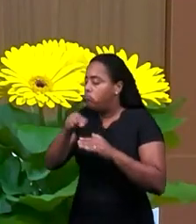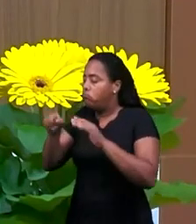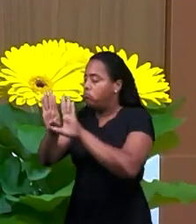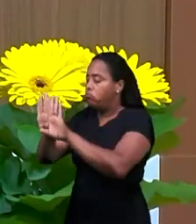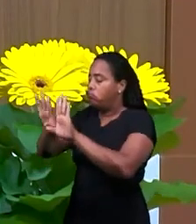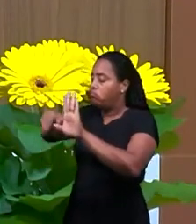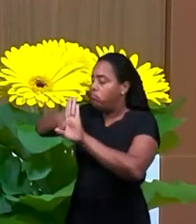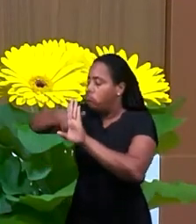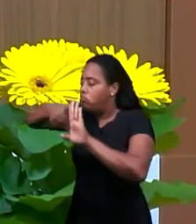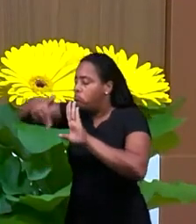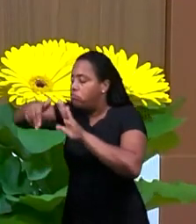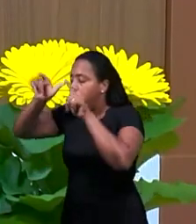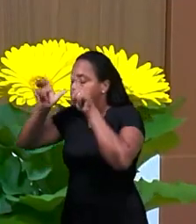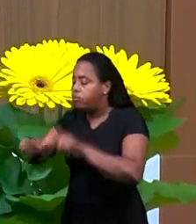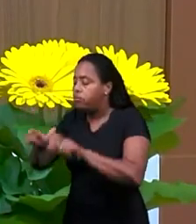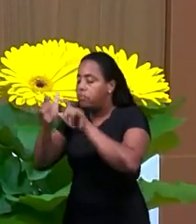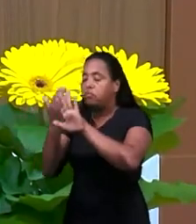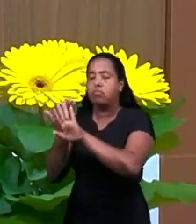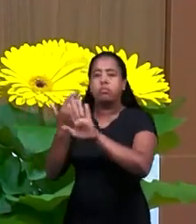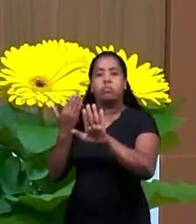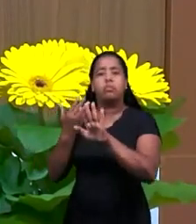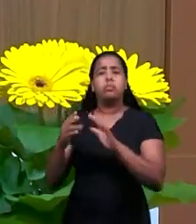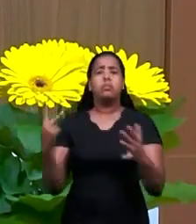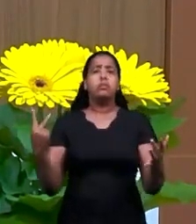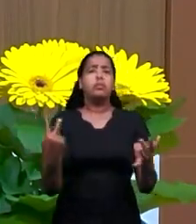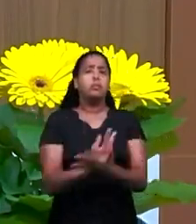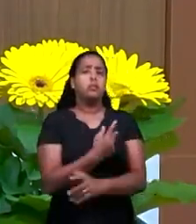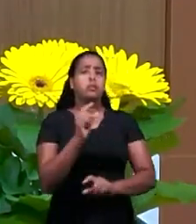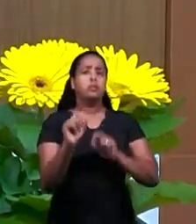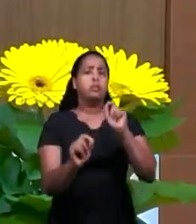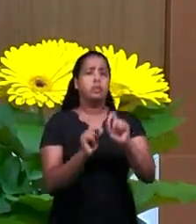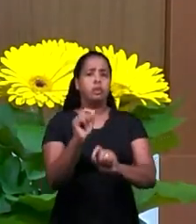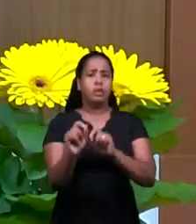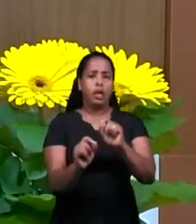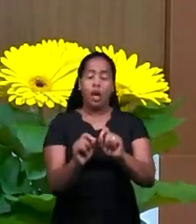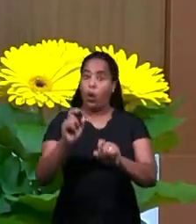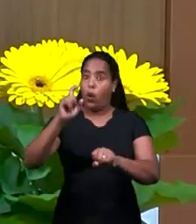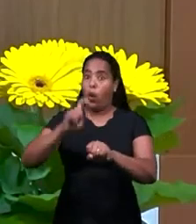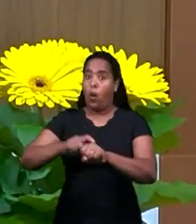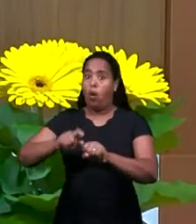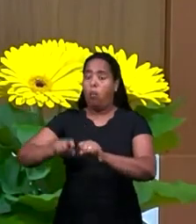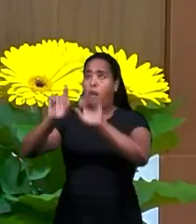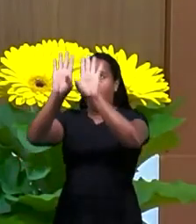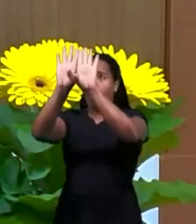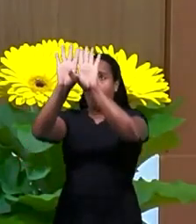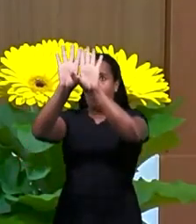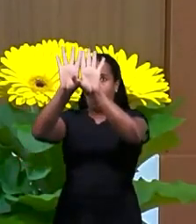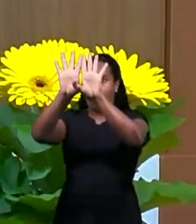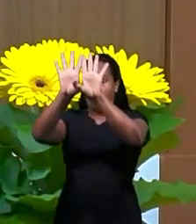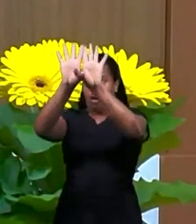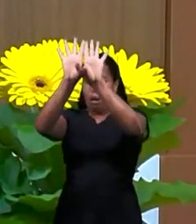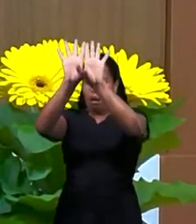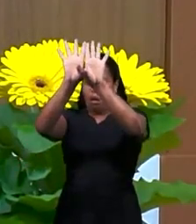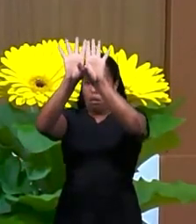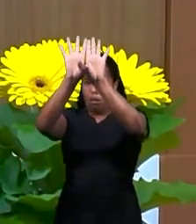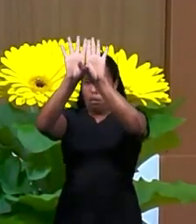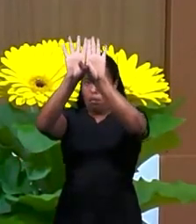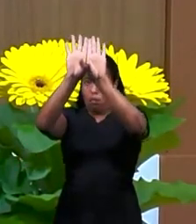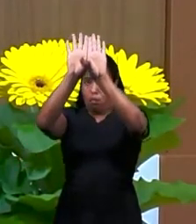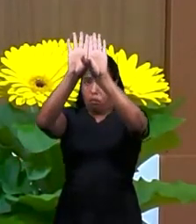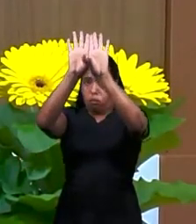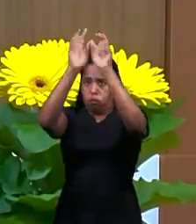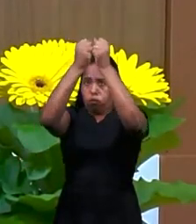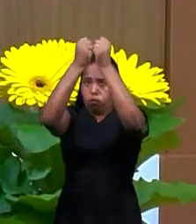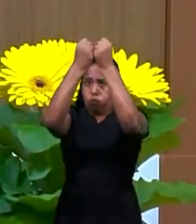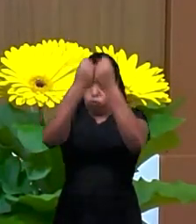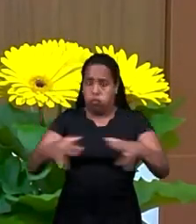word. But an interesting and important thing happened when the veil of the